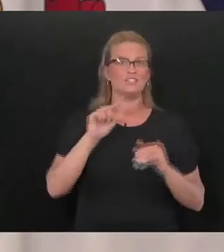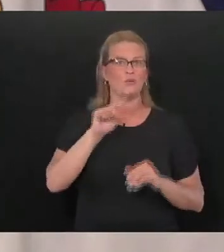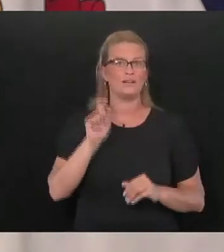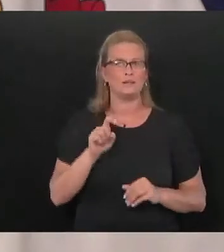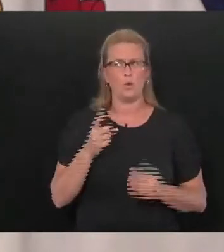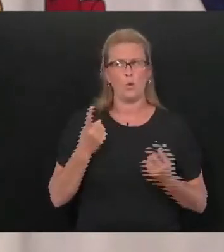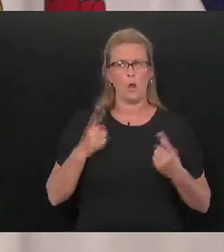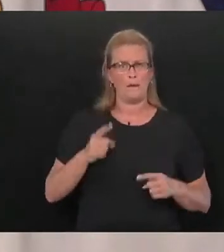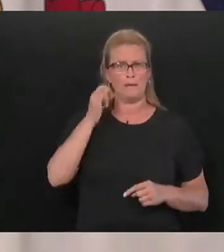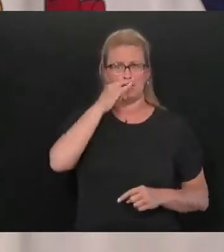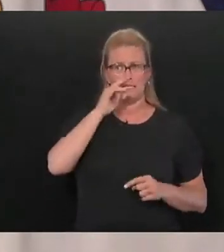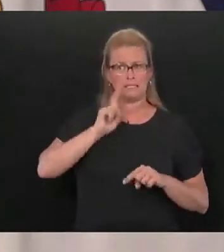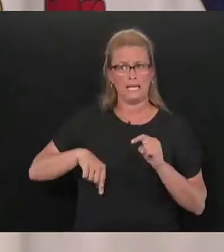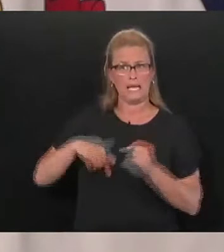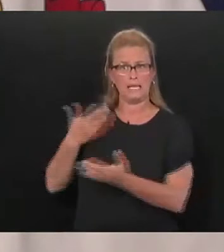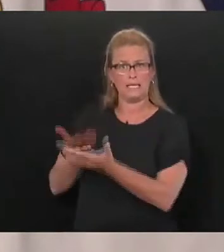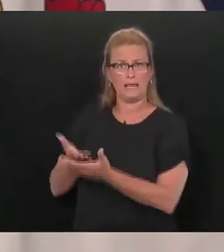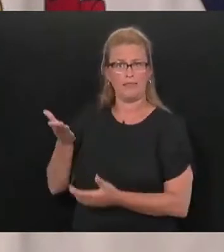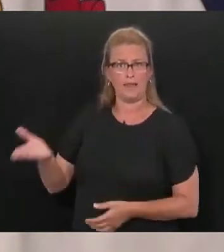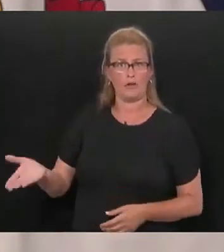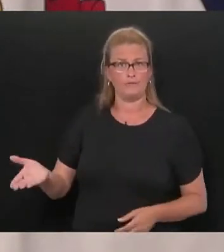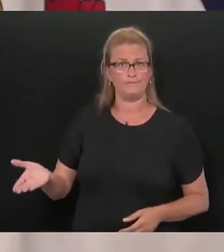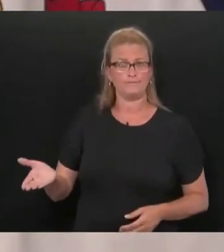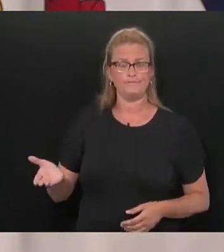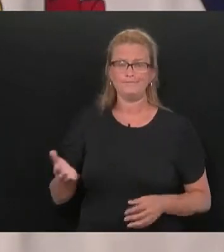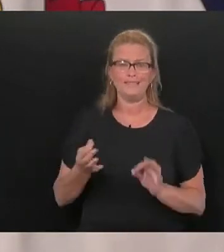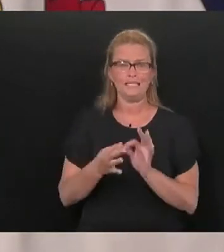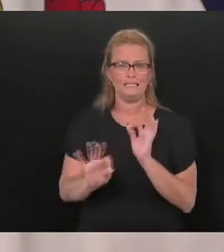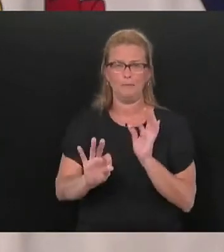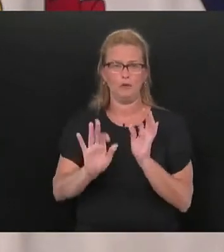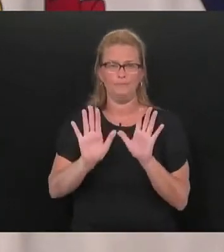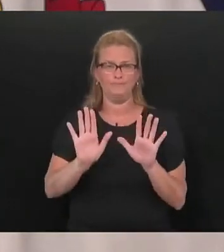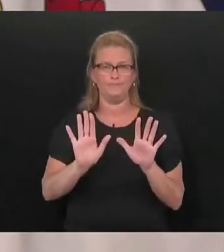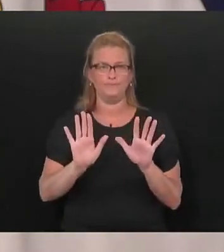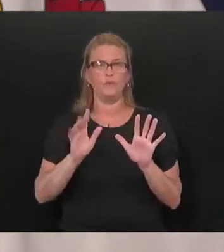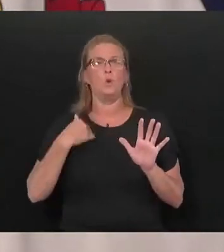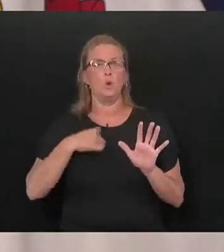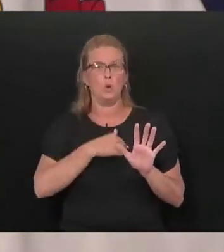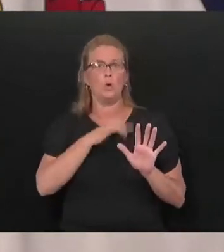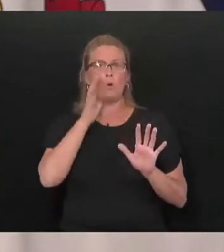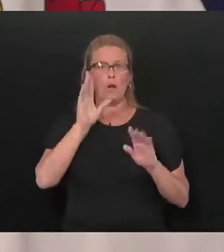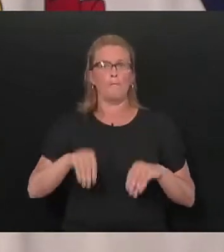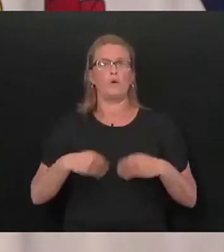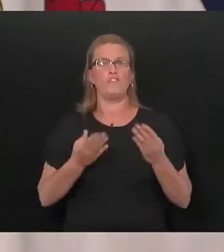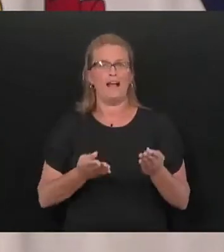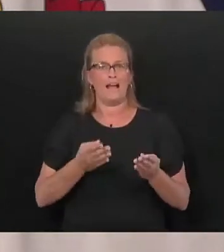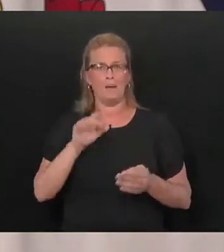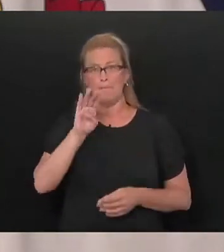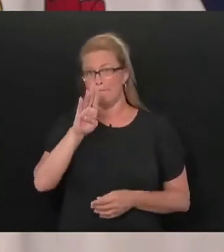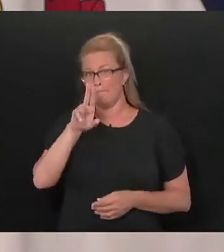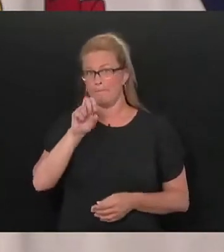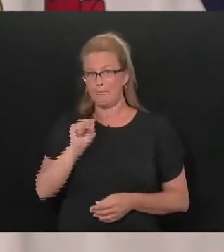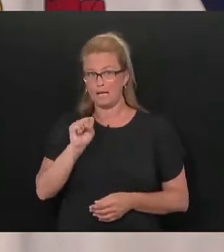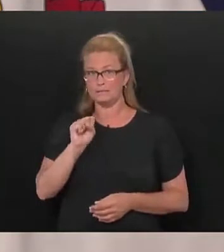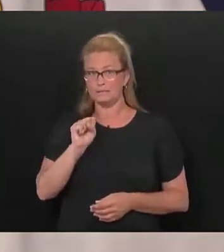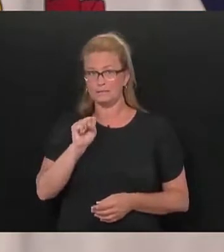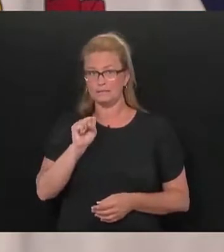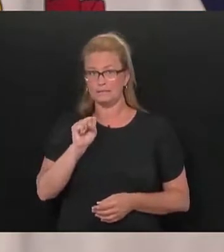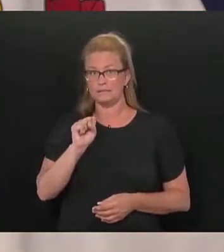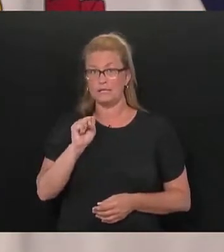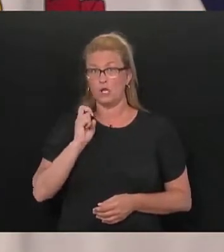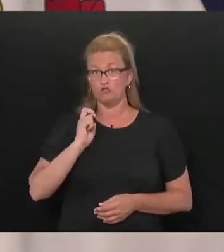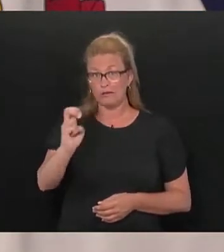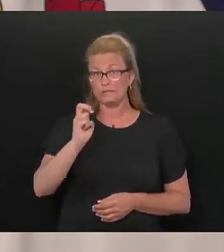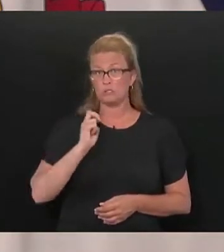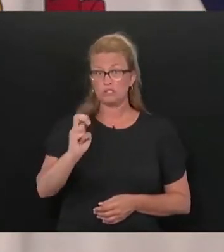if they can't get there? And the answer is real simple. We're going to provide bus transportation to get them there.